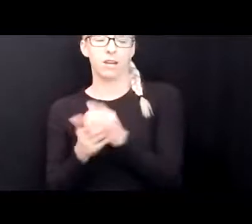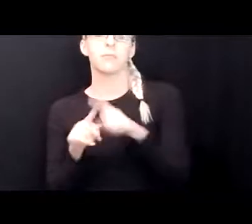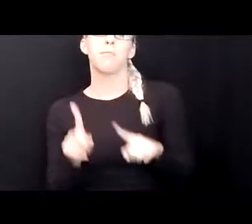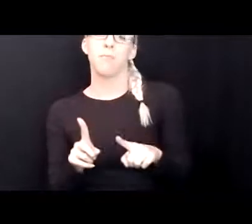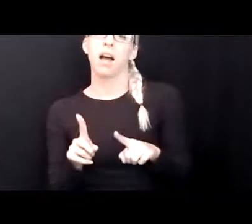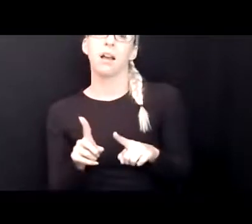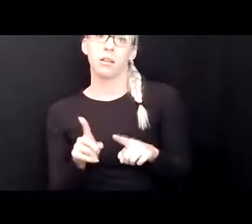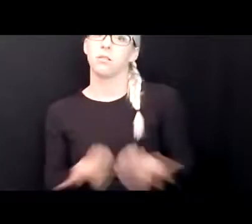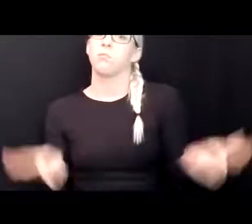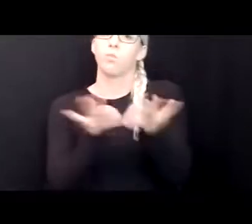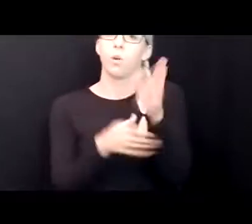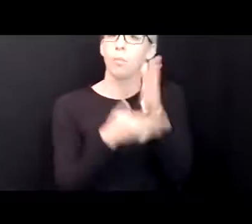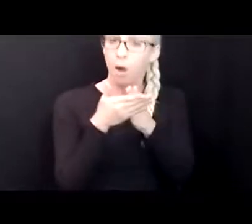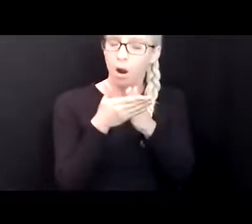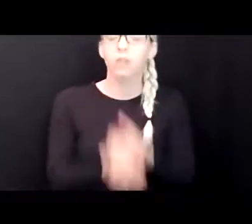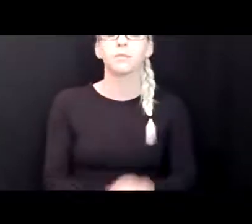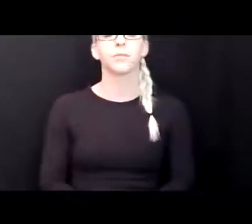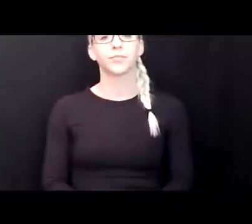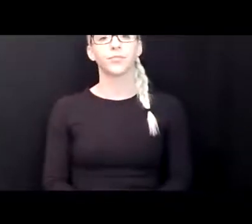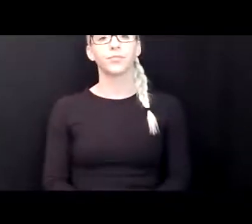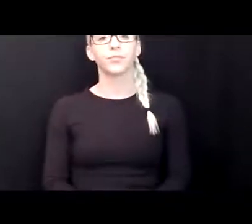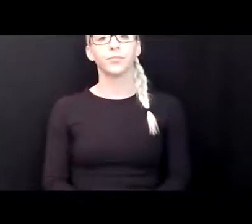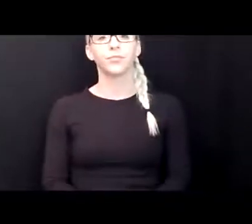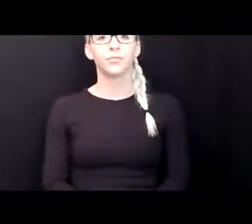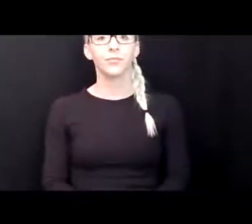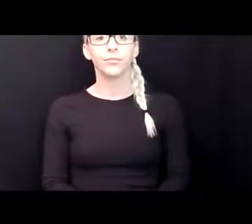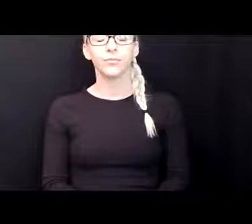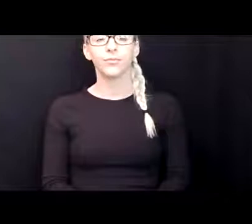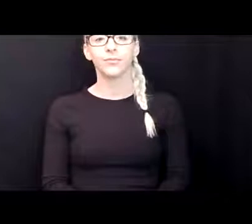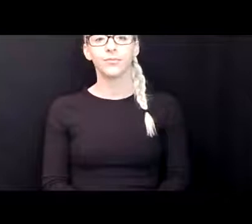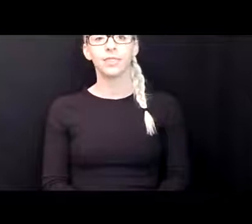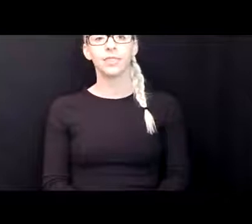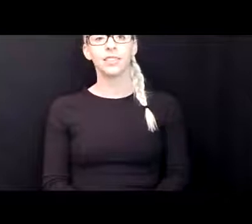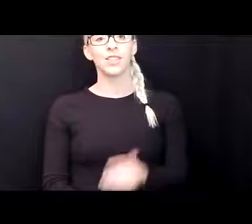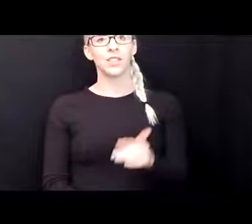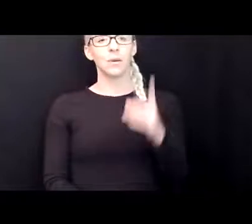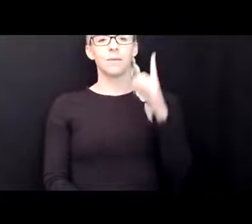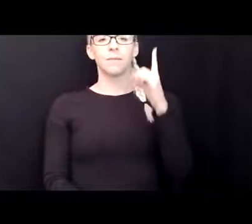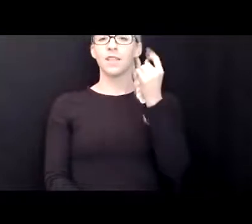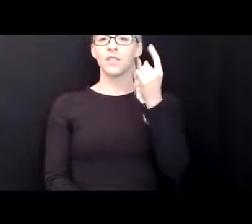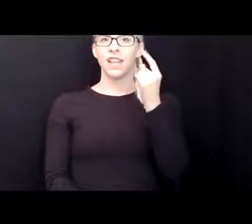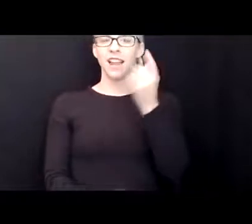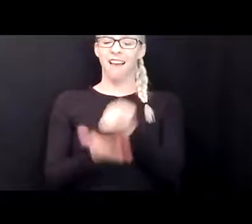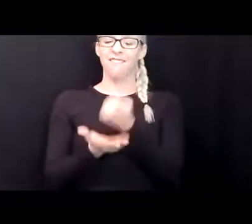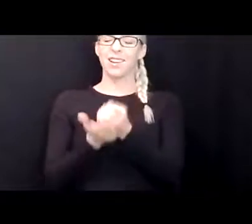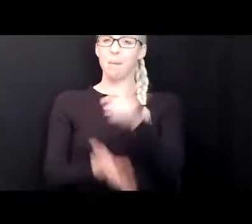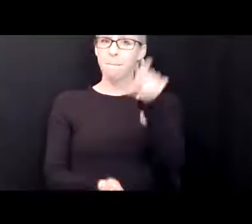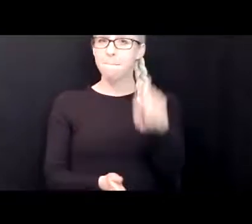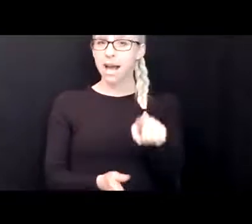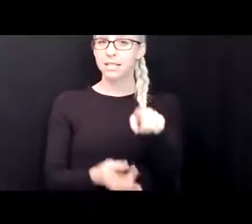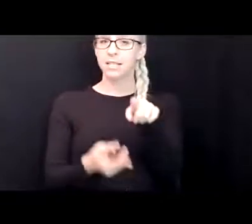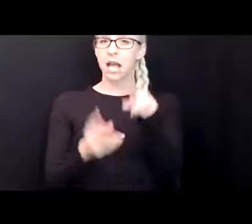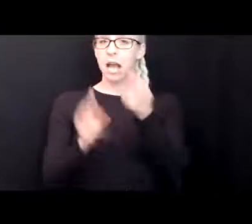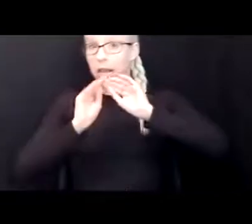that are in place at this hearing is that we have to reach the clear and convincing standard of evidence. So that's a pretty high bar. It's